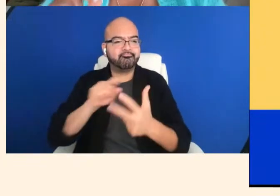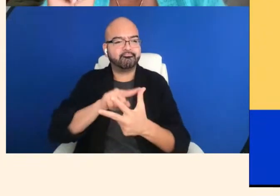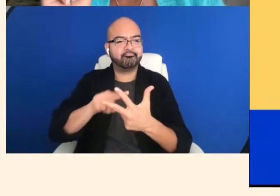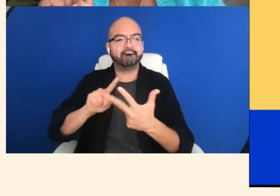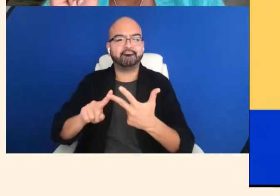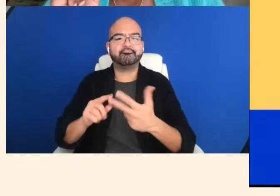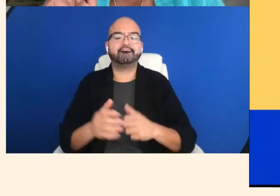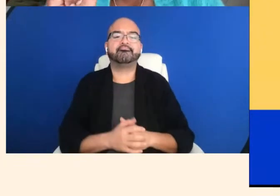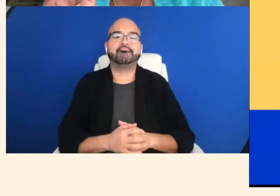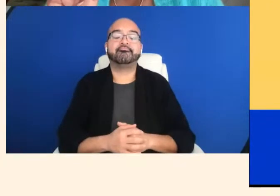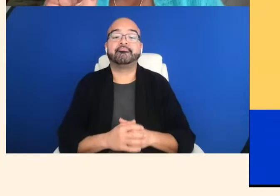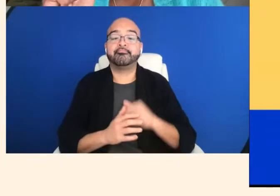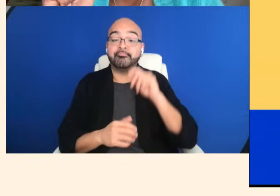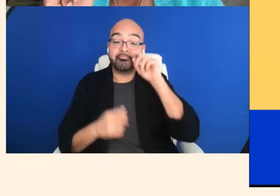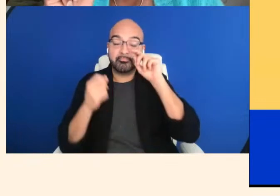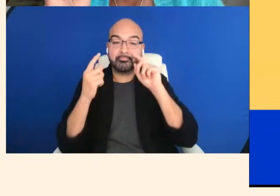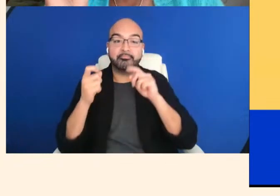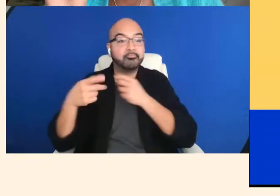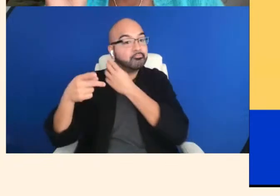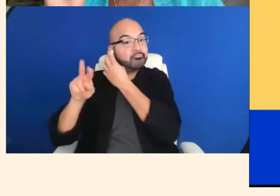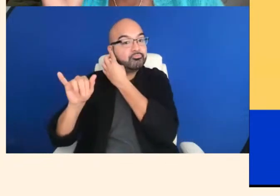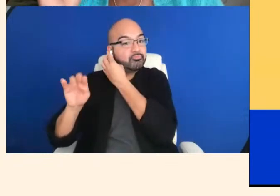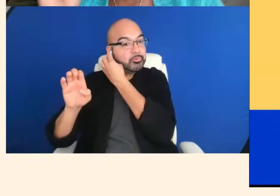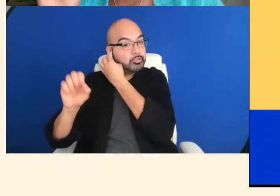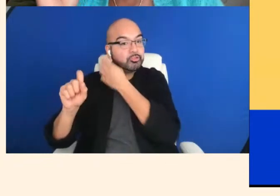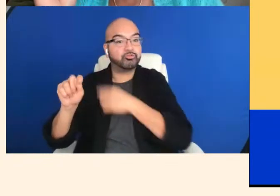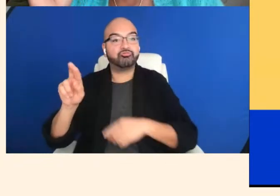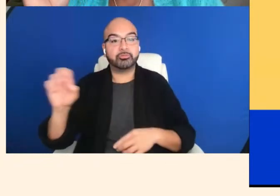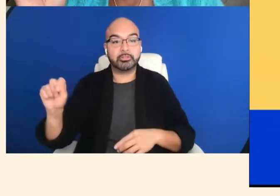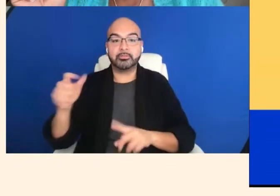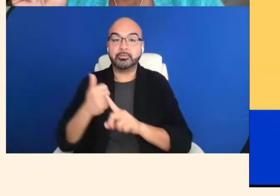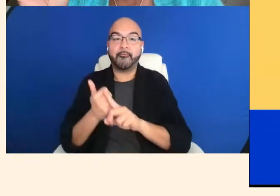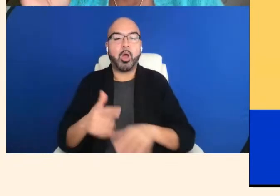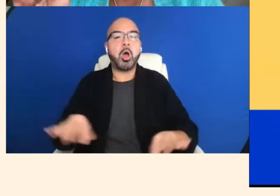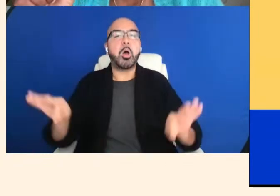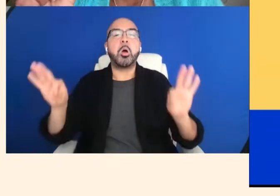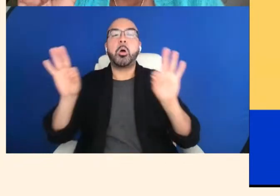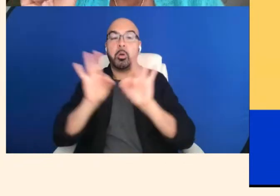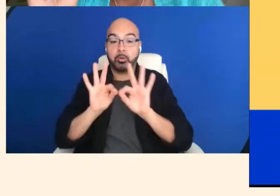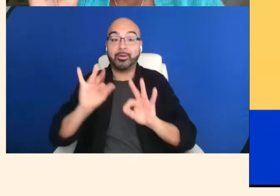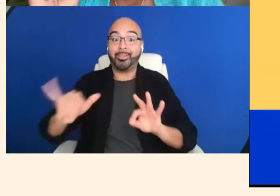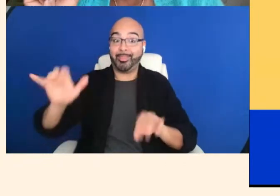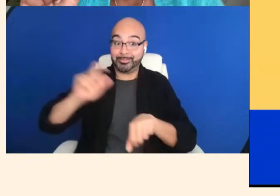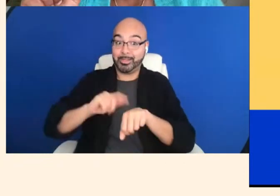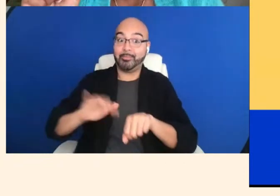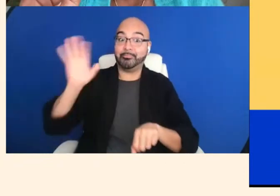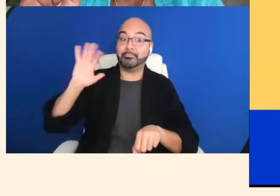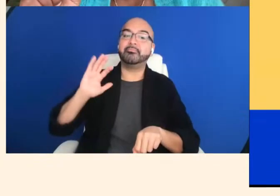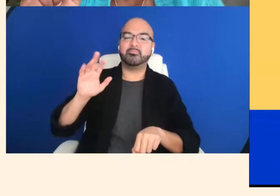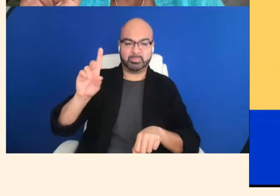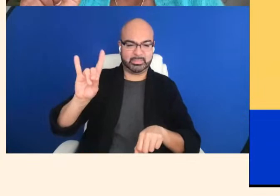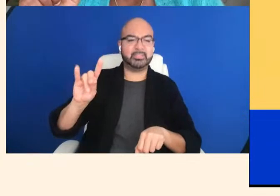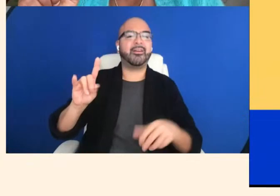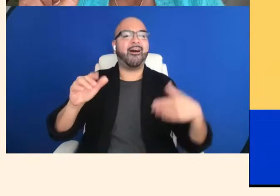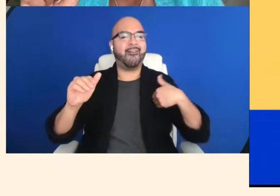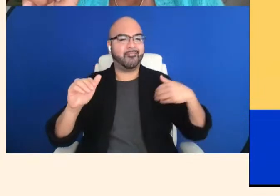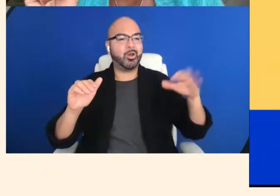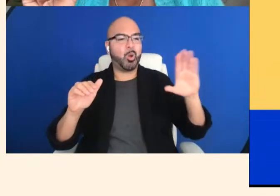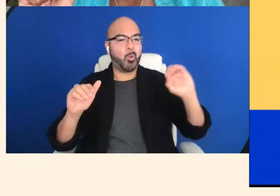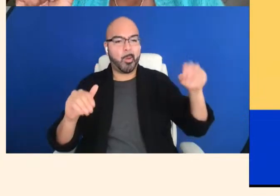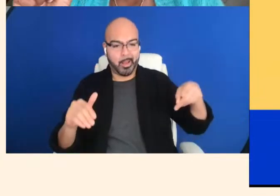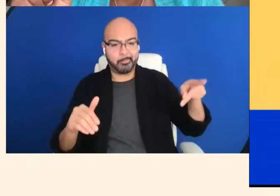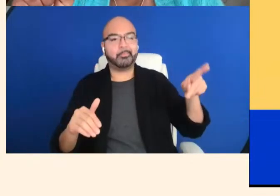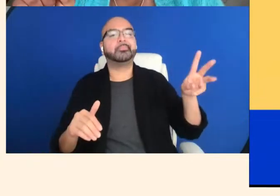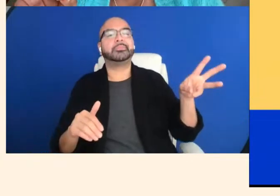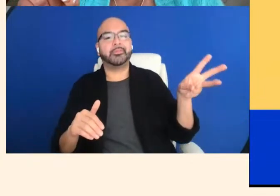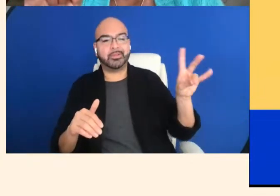critical part about Prince Street was that at the time, even though we had attained Co-op 789, as we